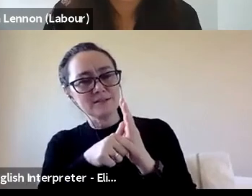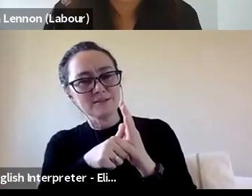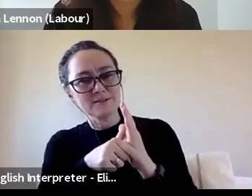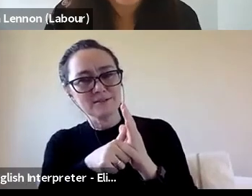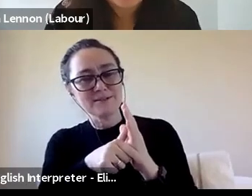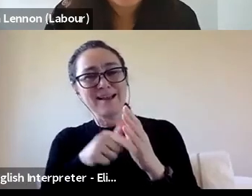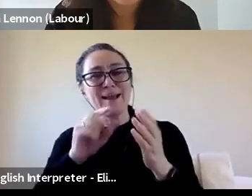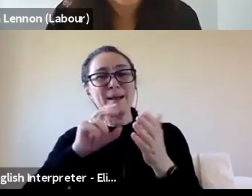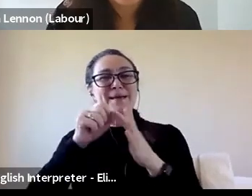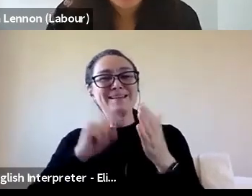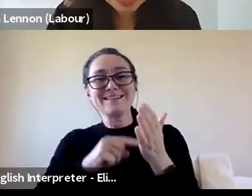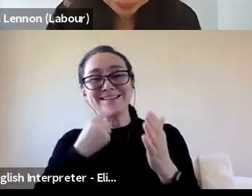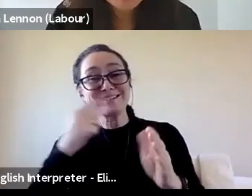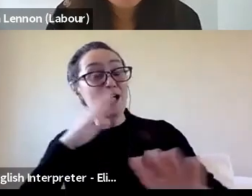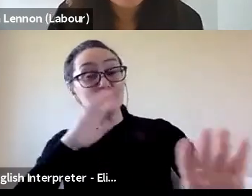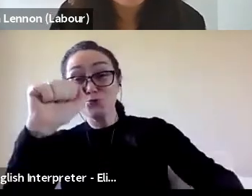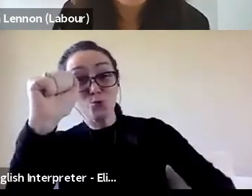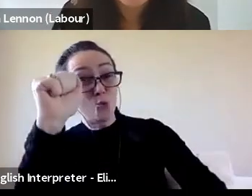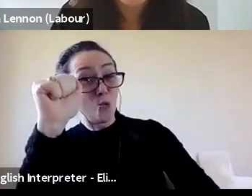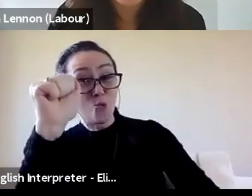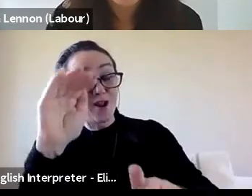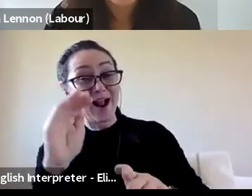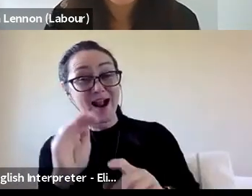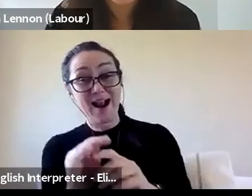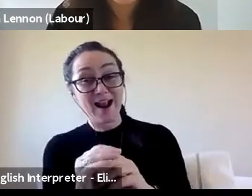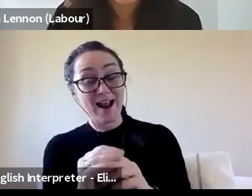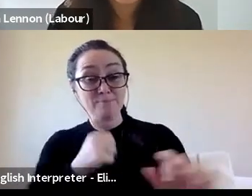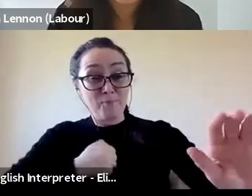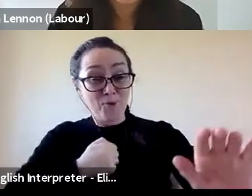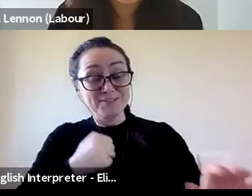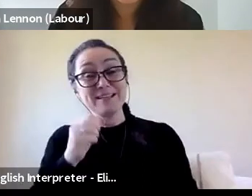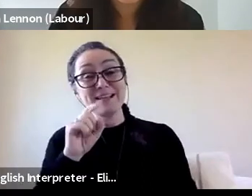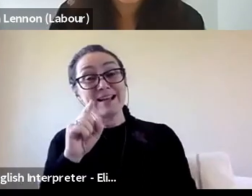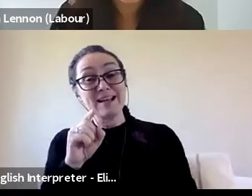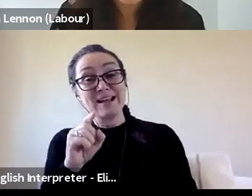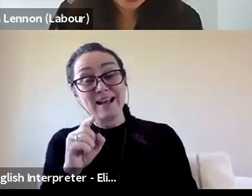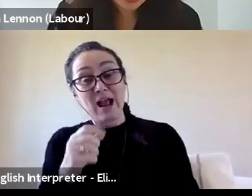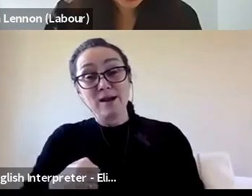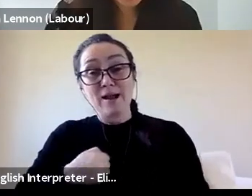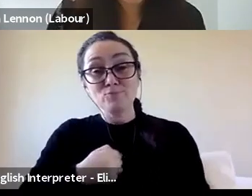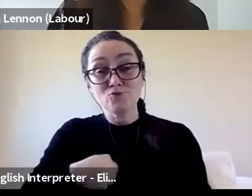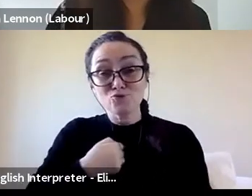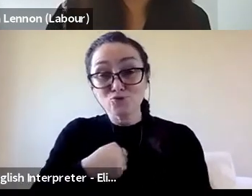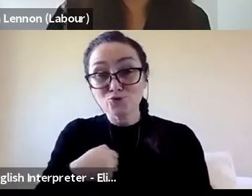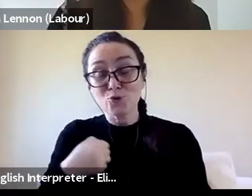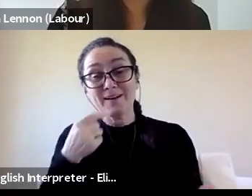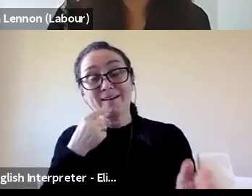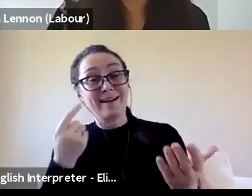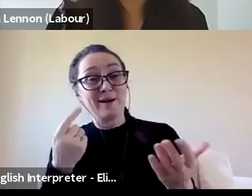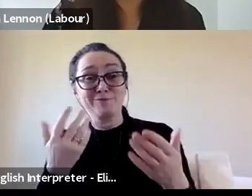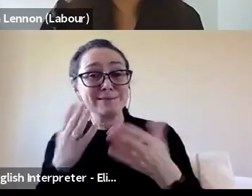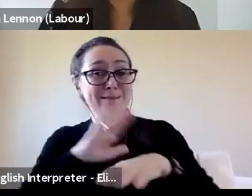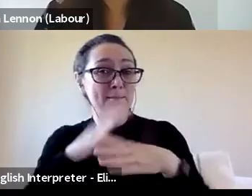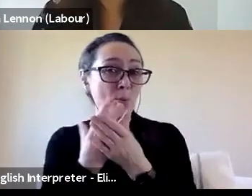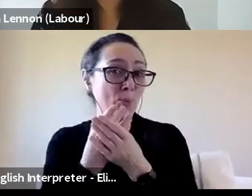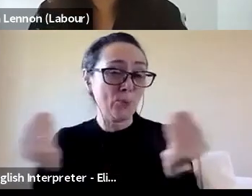so that we can actually get some stuff done. To an end. Apologies if there's been any imbalance in the time, but I think you've all made your